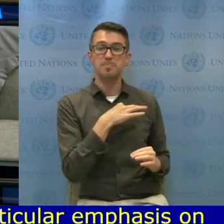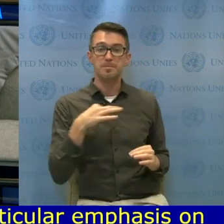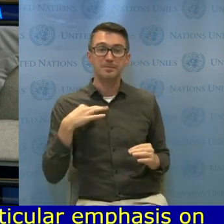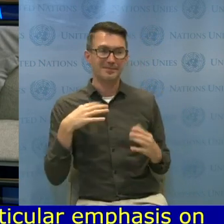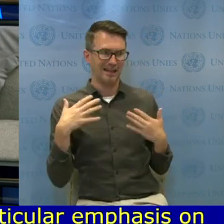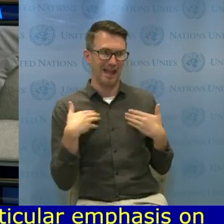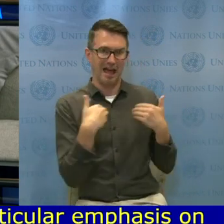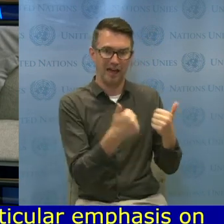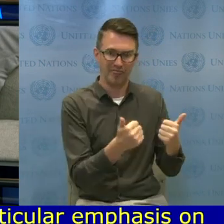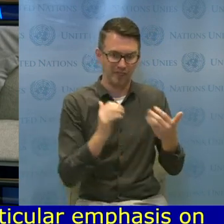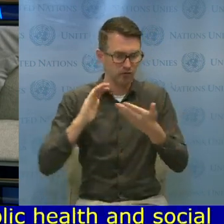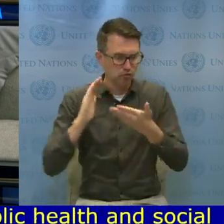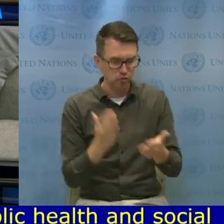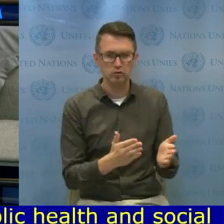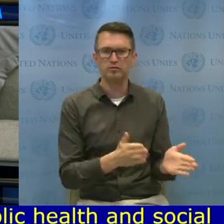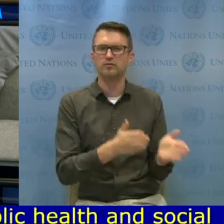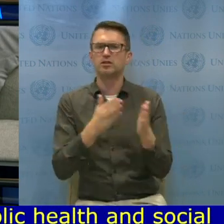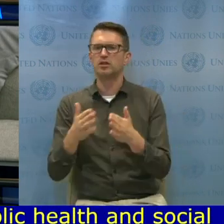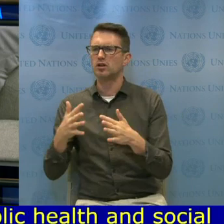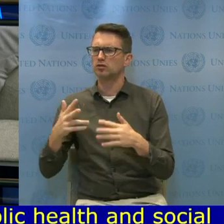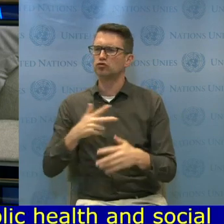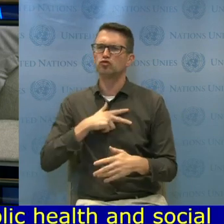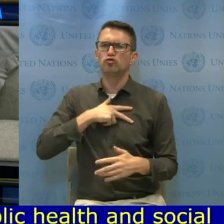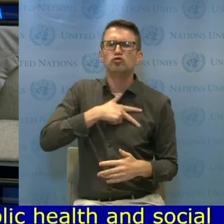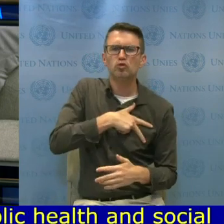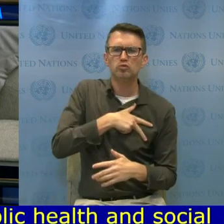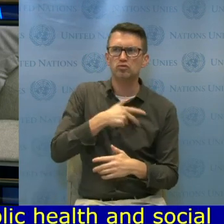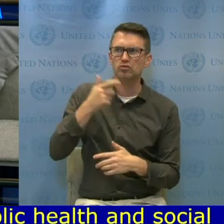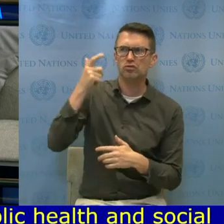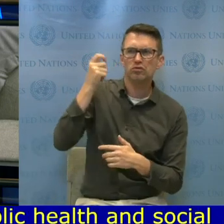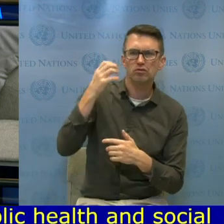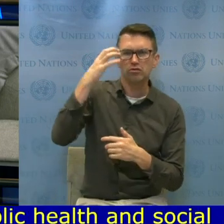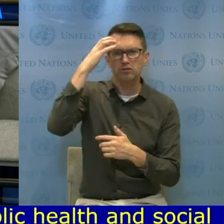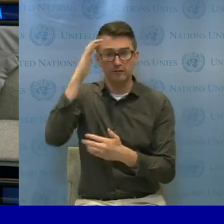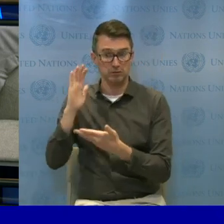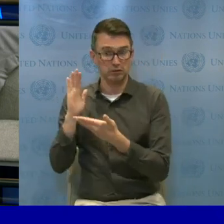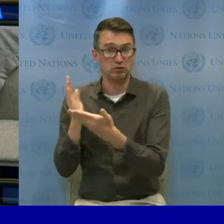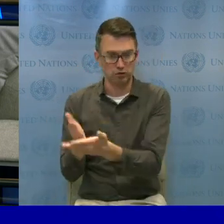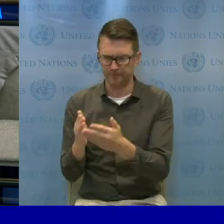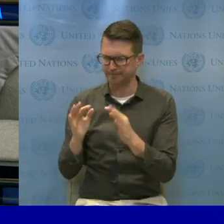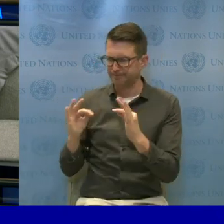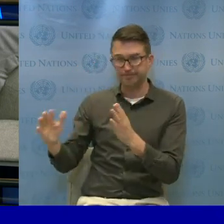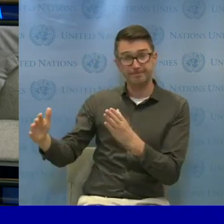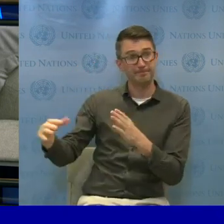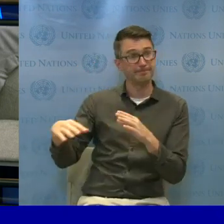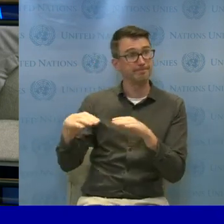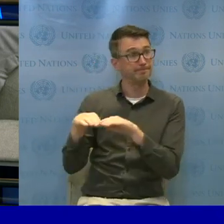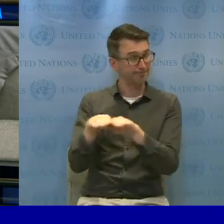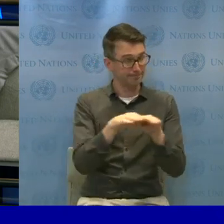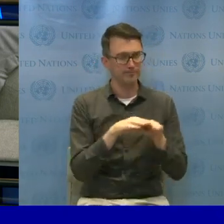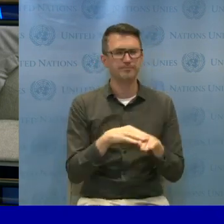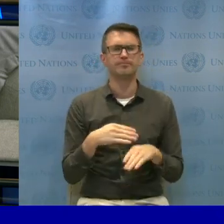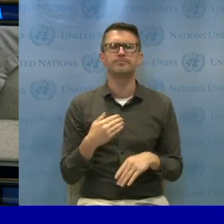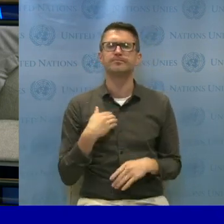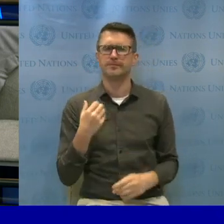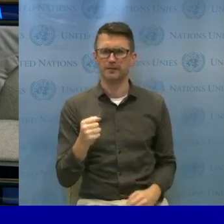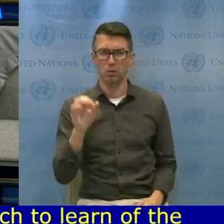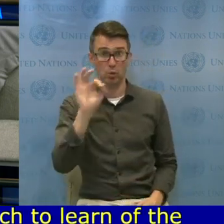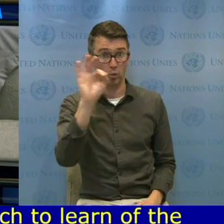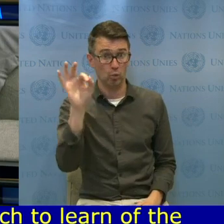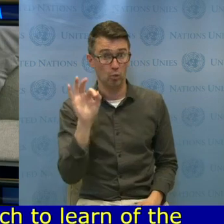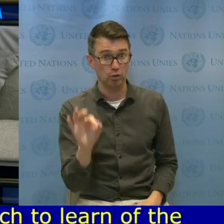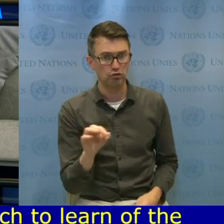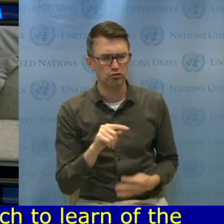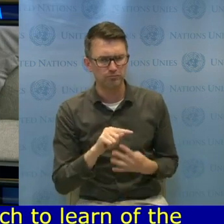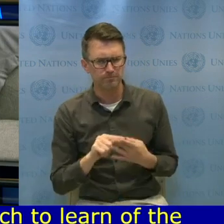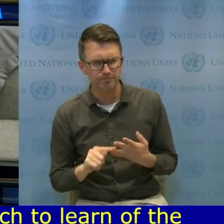very much to learn of the opinion of the panelists, ladies and gentlemen, on the basic elements that such coordination mechanisms